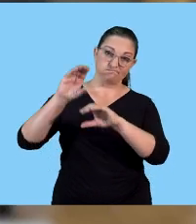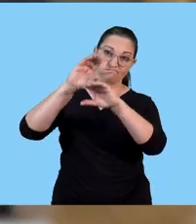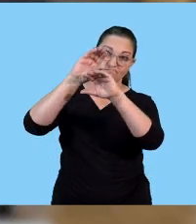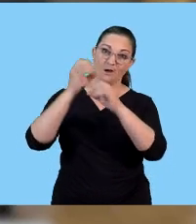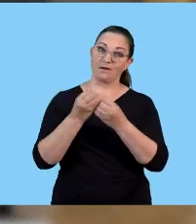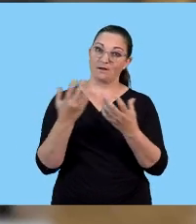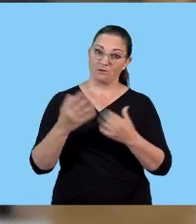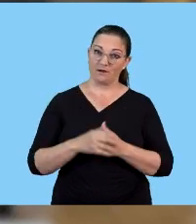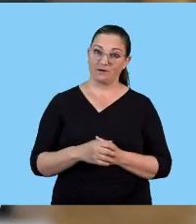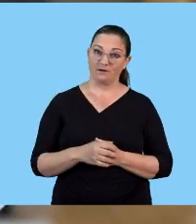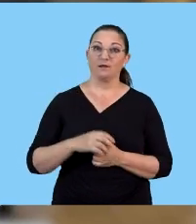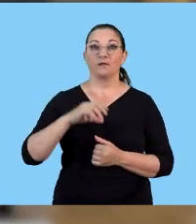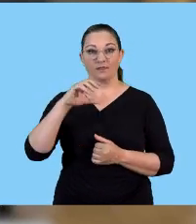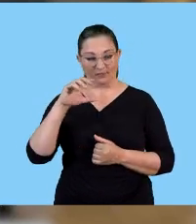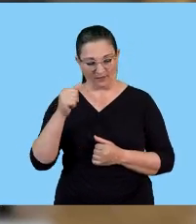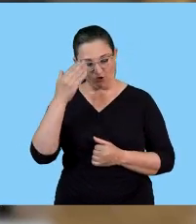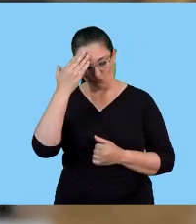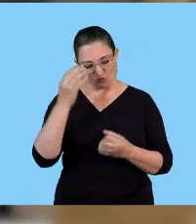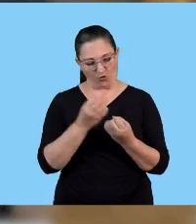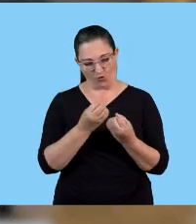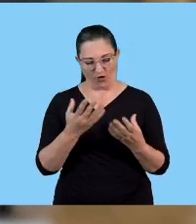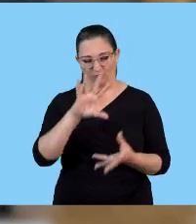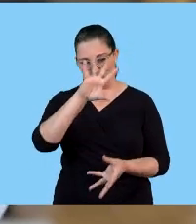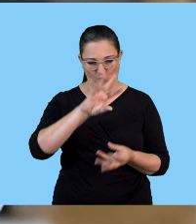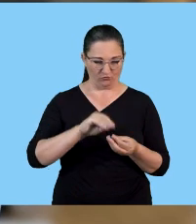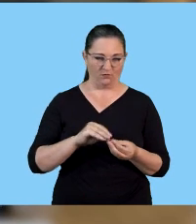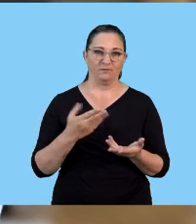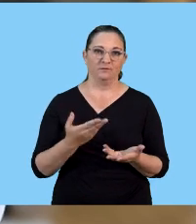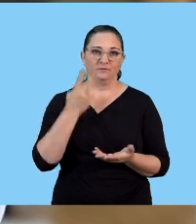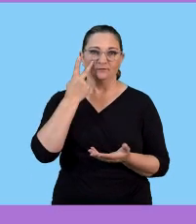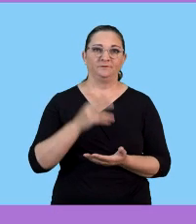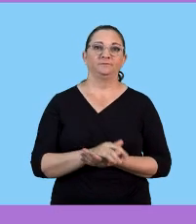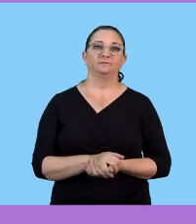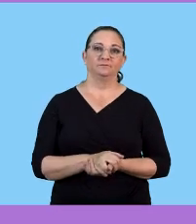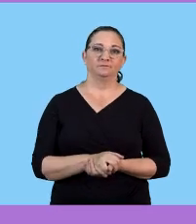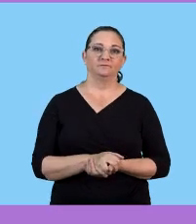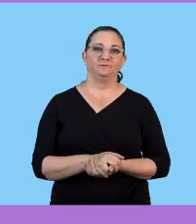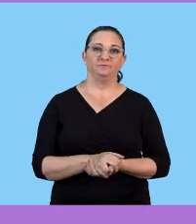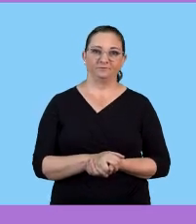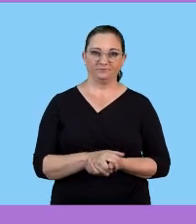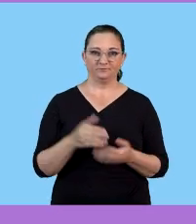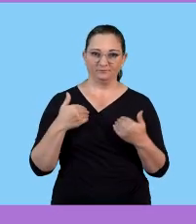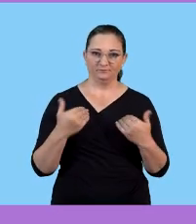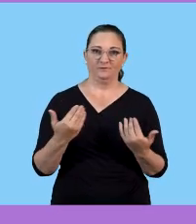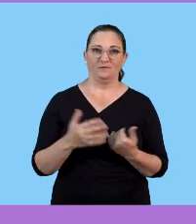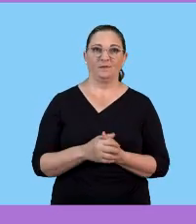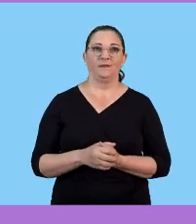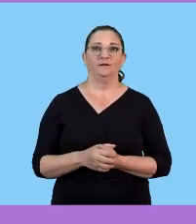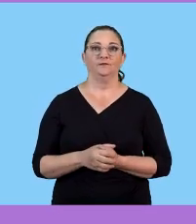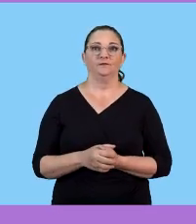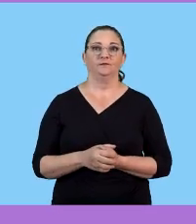figure out the total amount of tins inside here. All right, so let's get stuck into it. Let's get going. Length. All